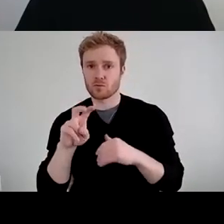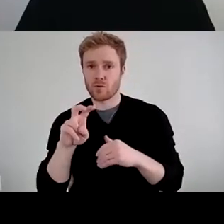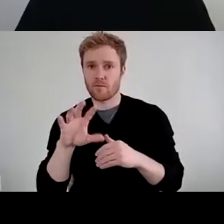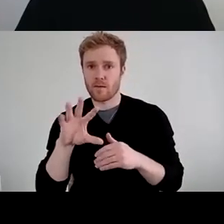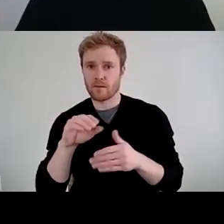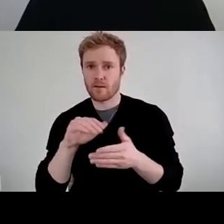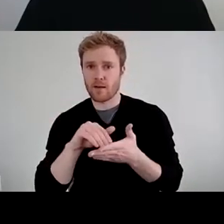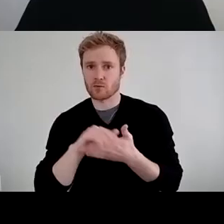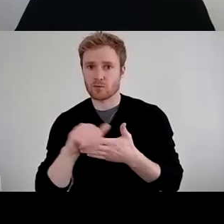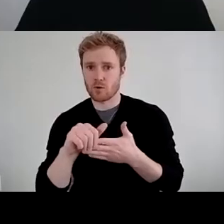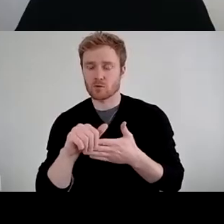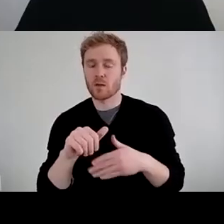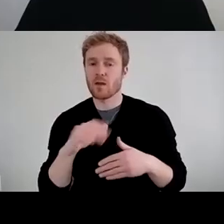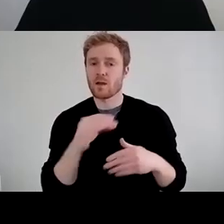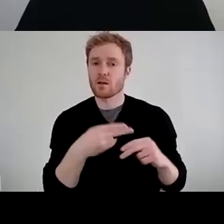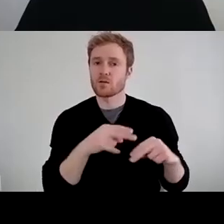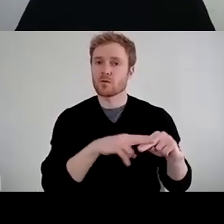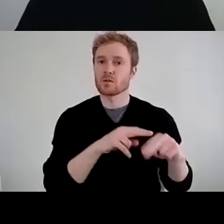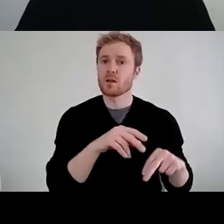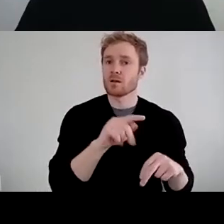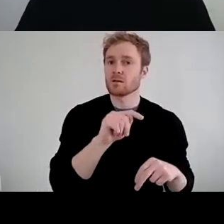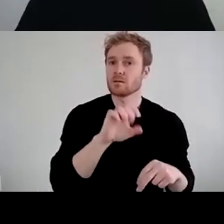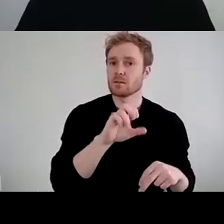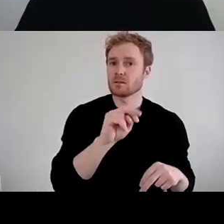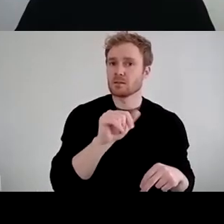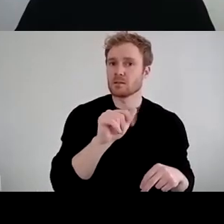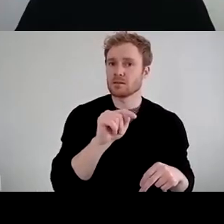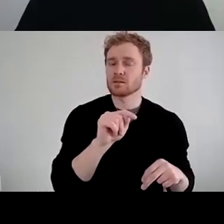not to exceed amount of